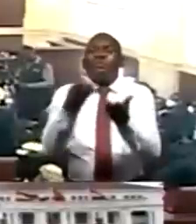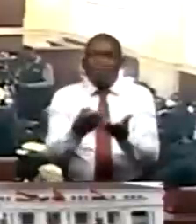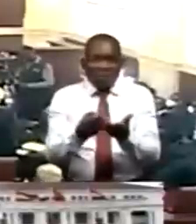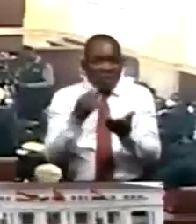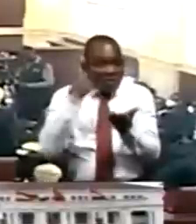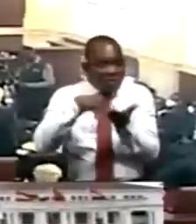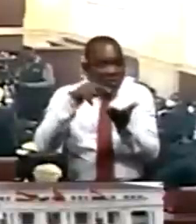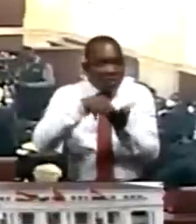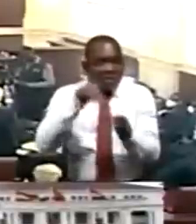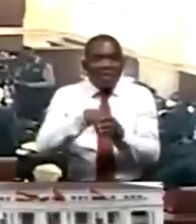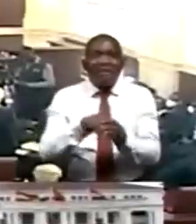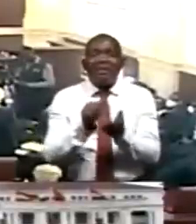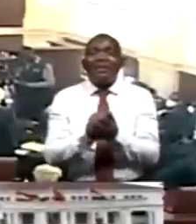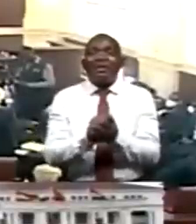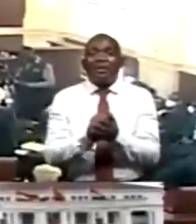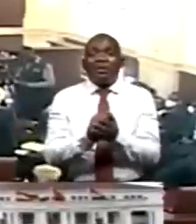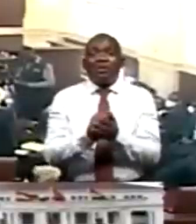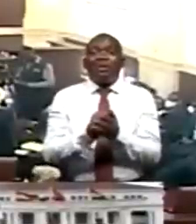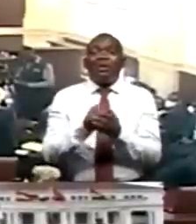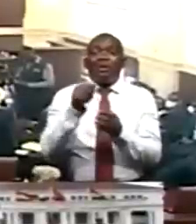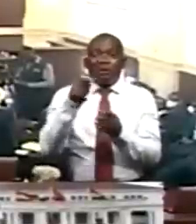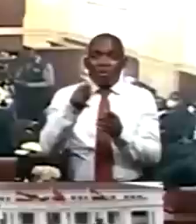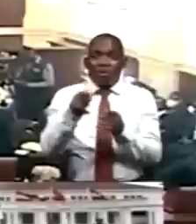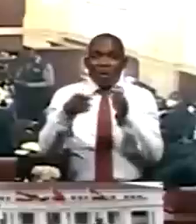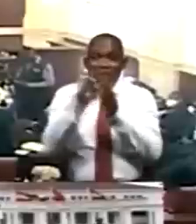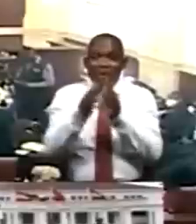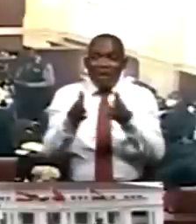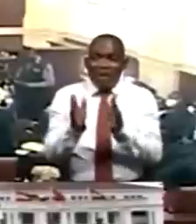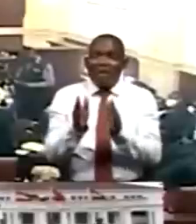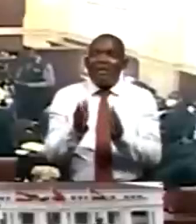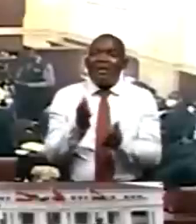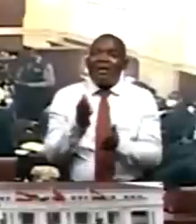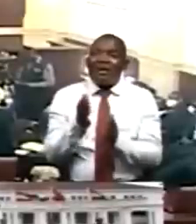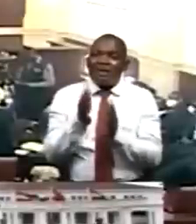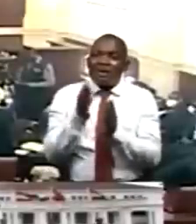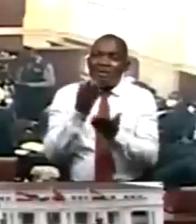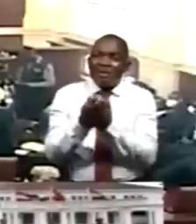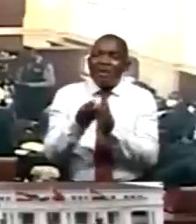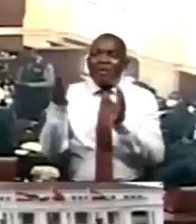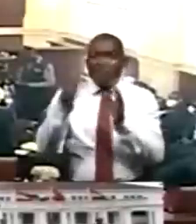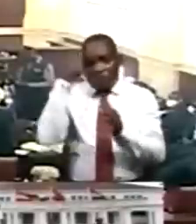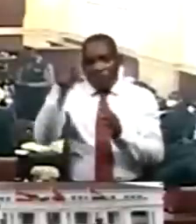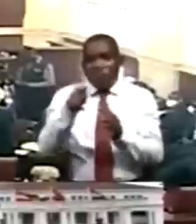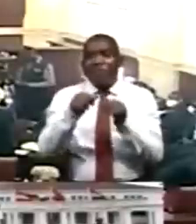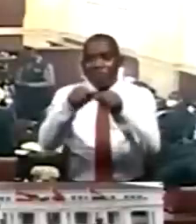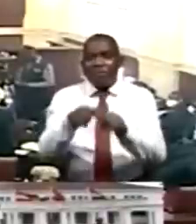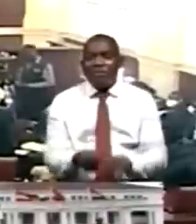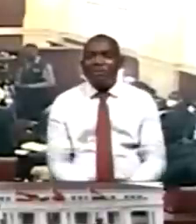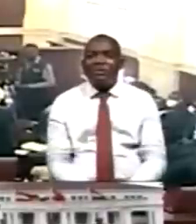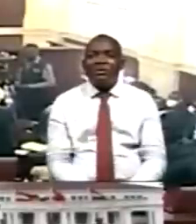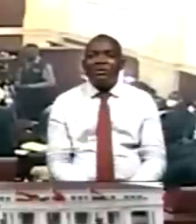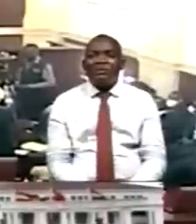to look at, so that you ask the permission of the court to allow you to do so, period.